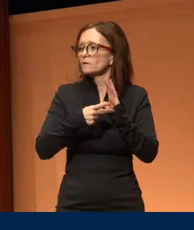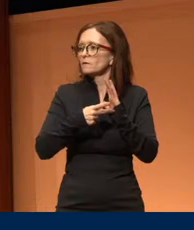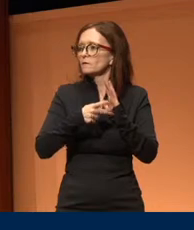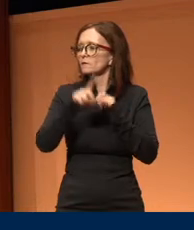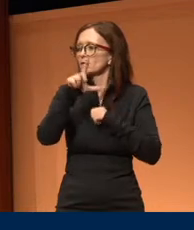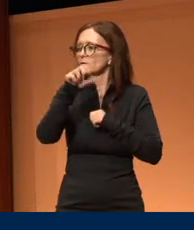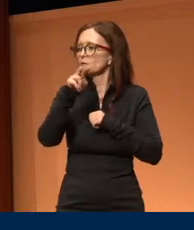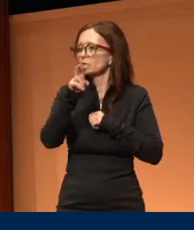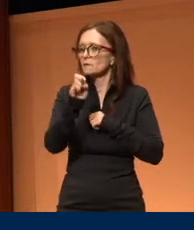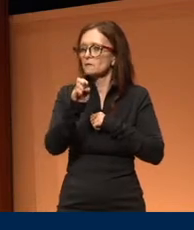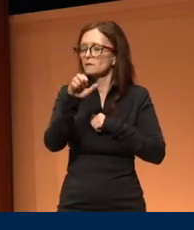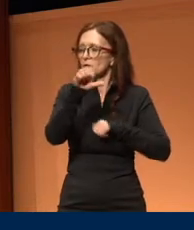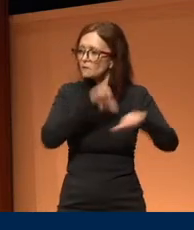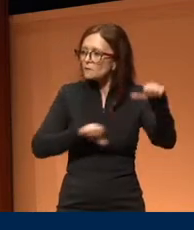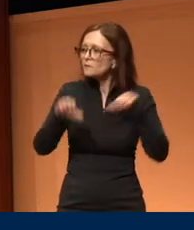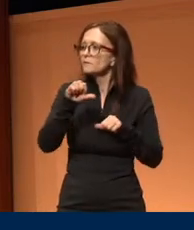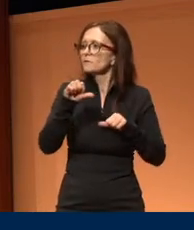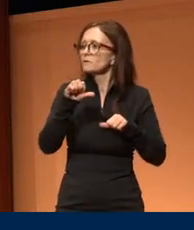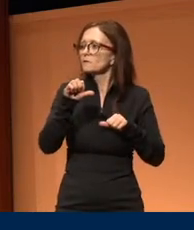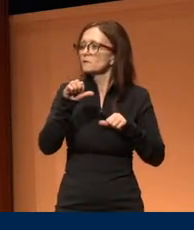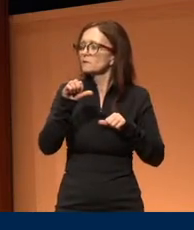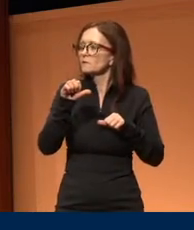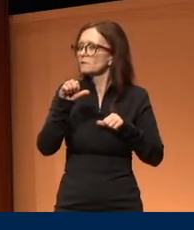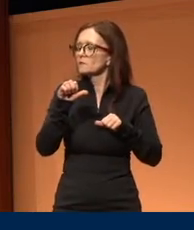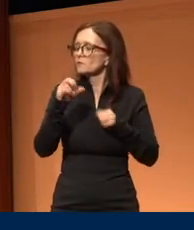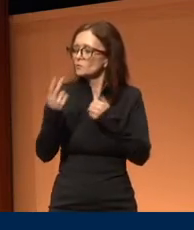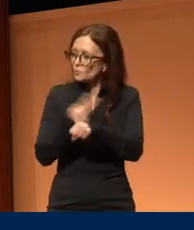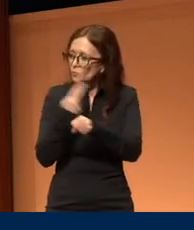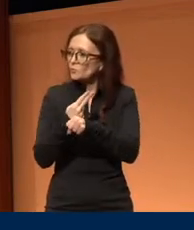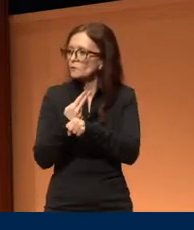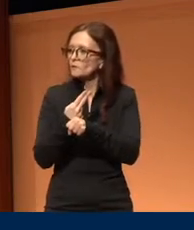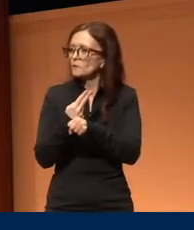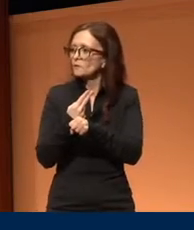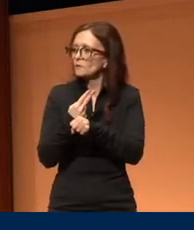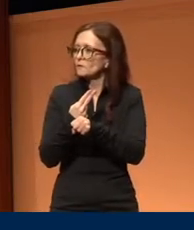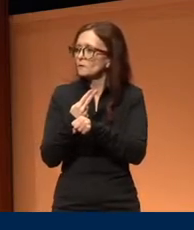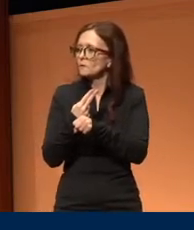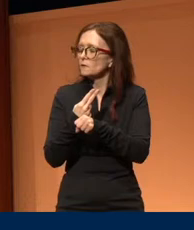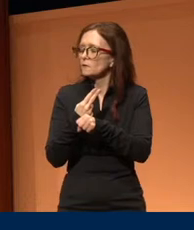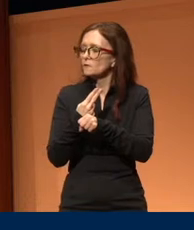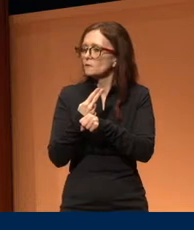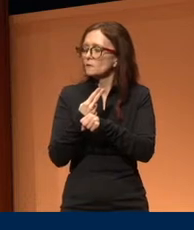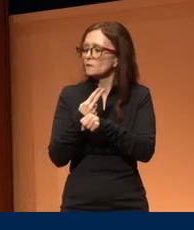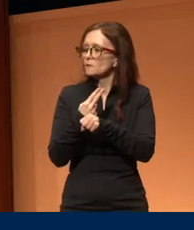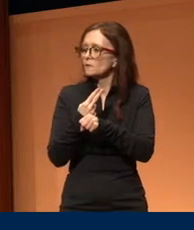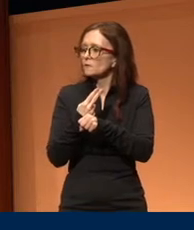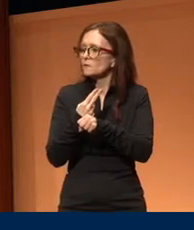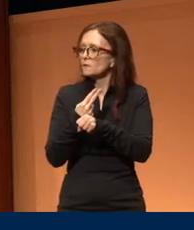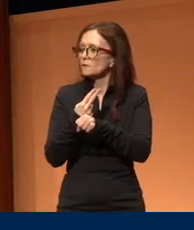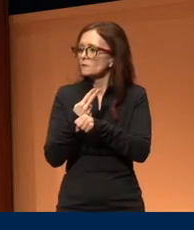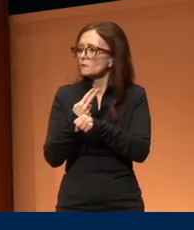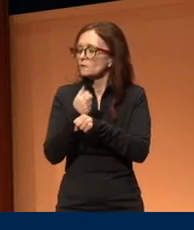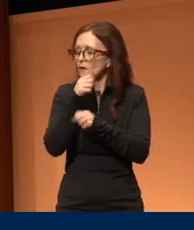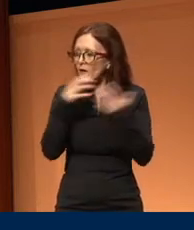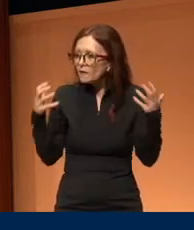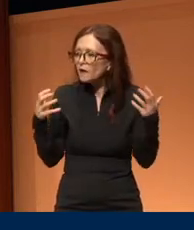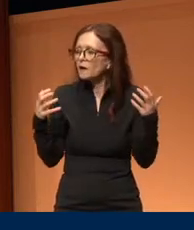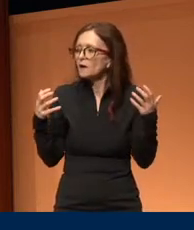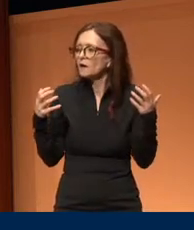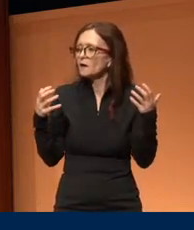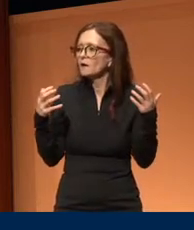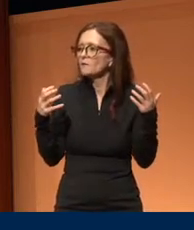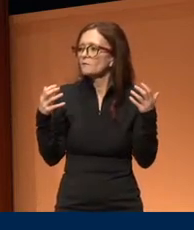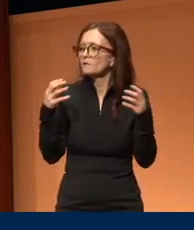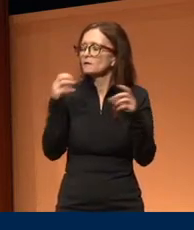is scientifically so easily reachable, then why there aren't many well acknowledged cases